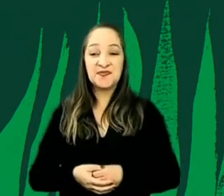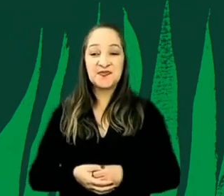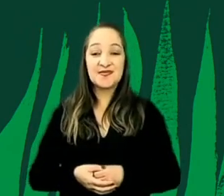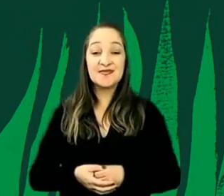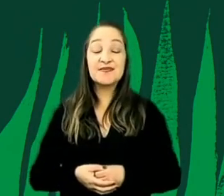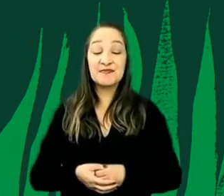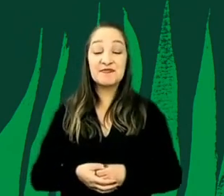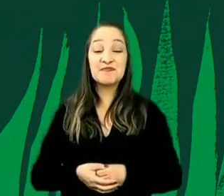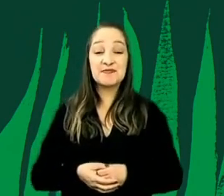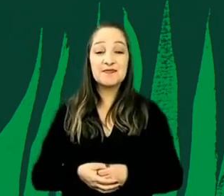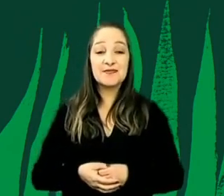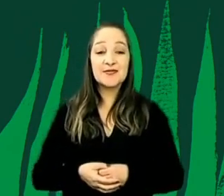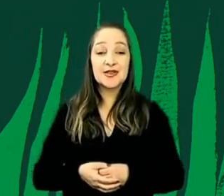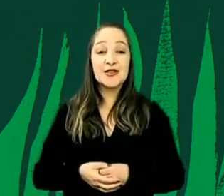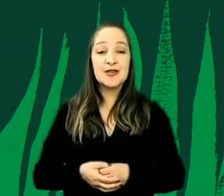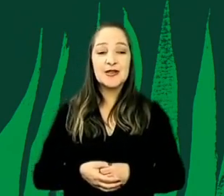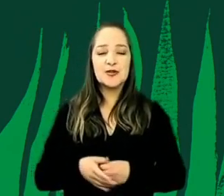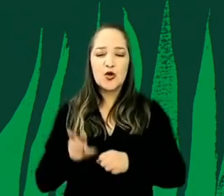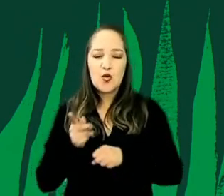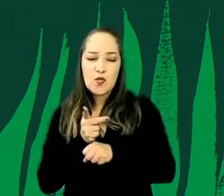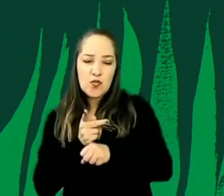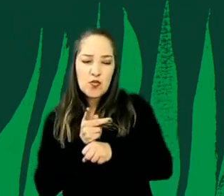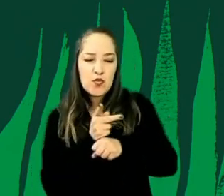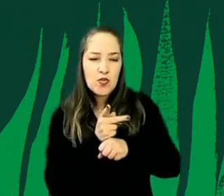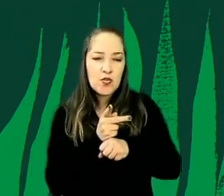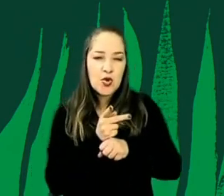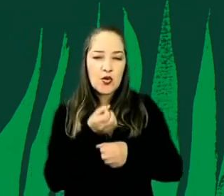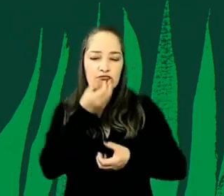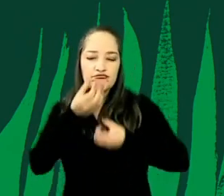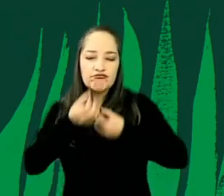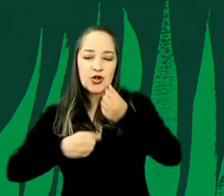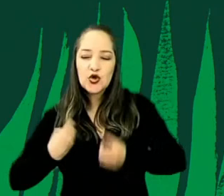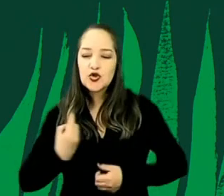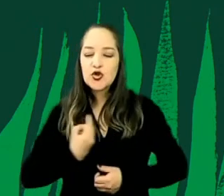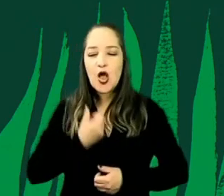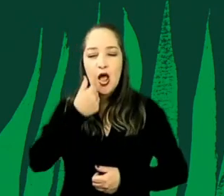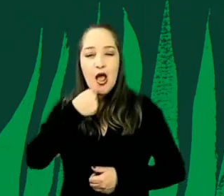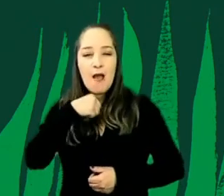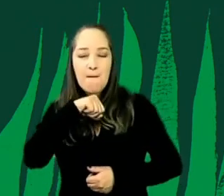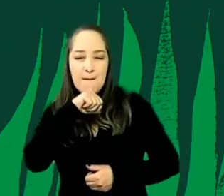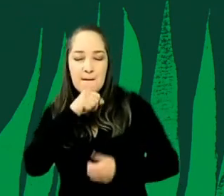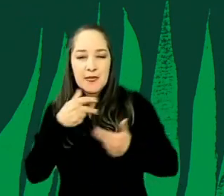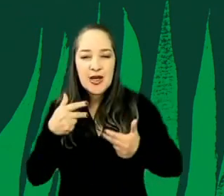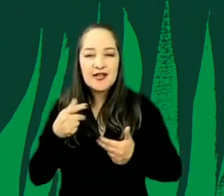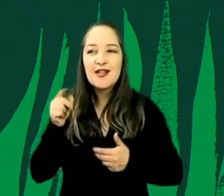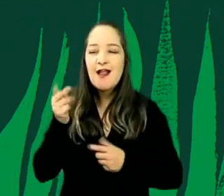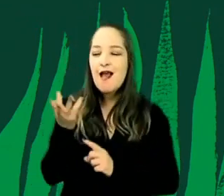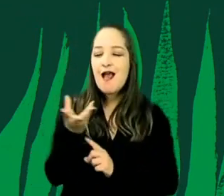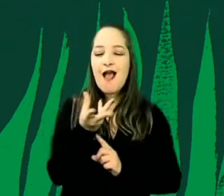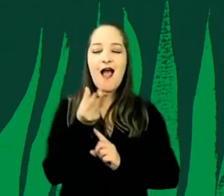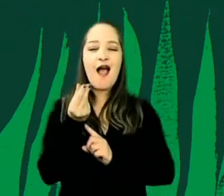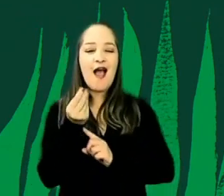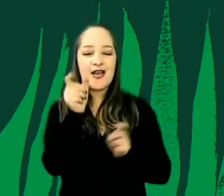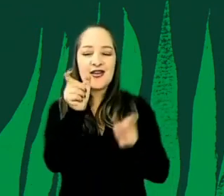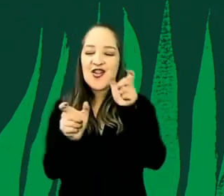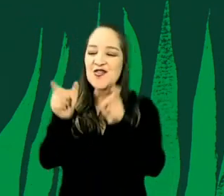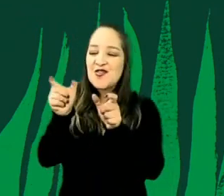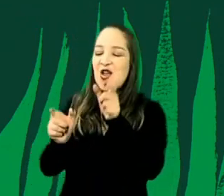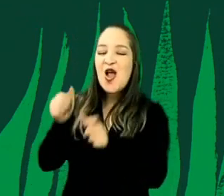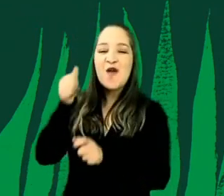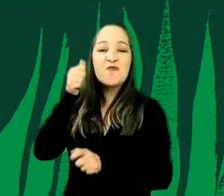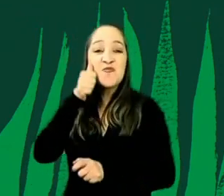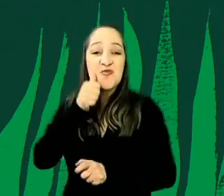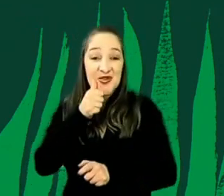dissertation. And when In Search of Our Mother's Gardens, the speech, the art of those women,